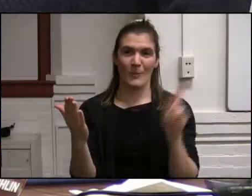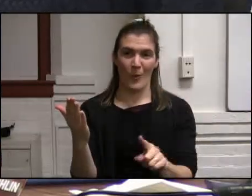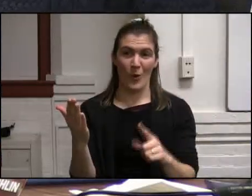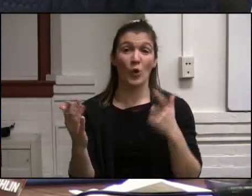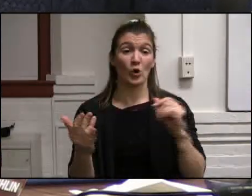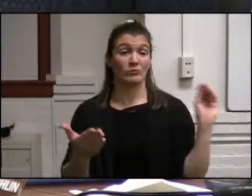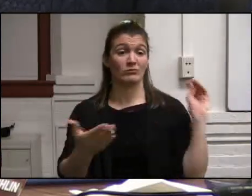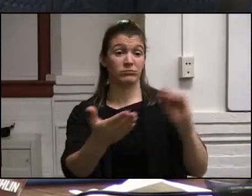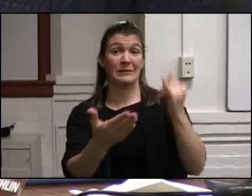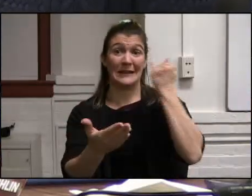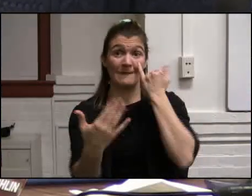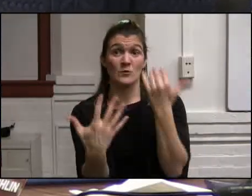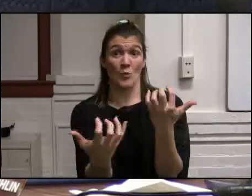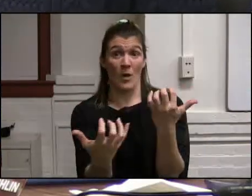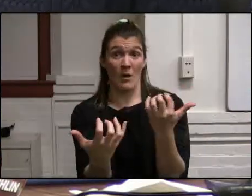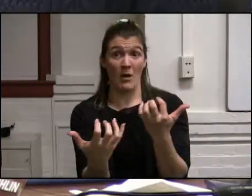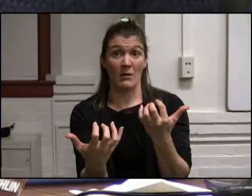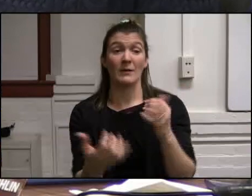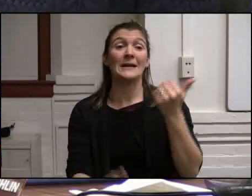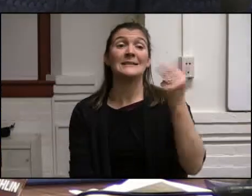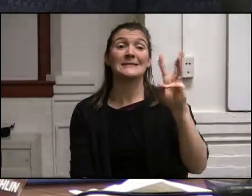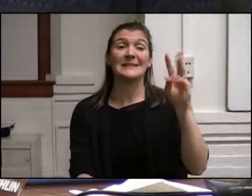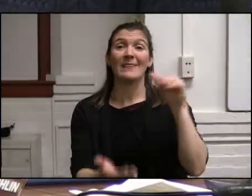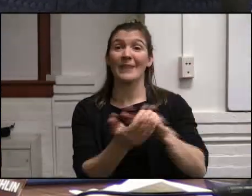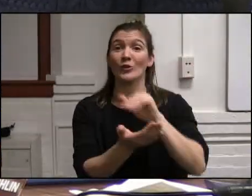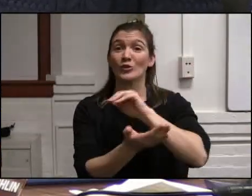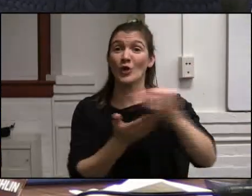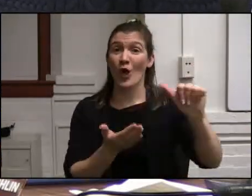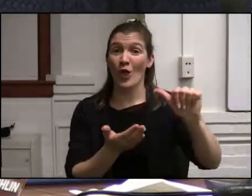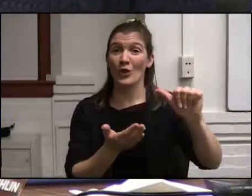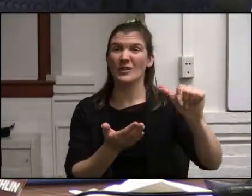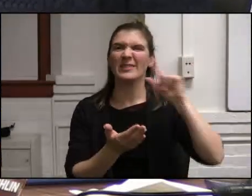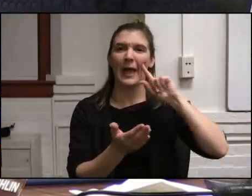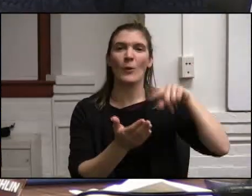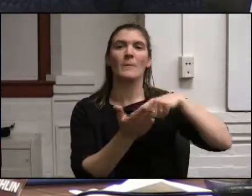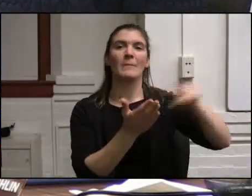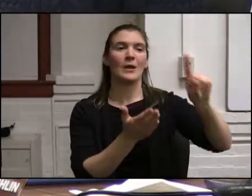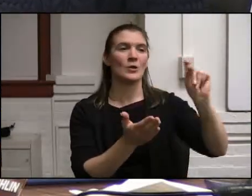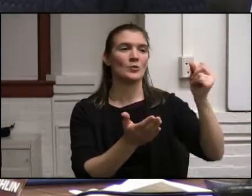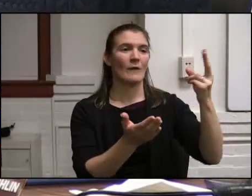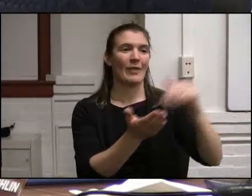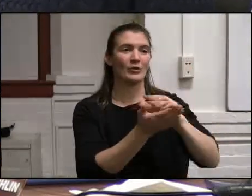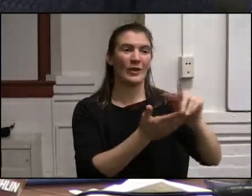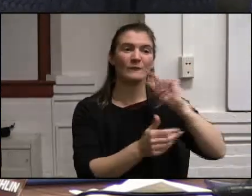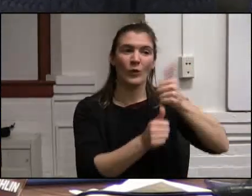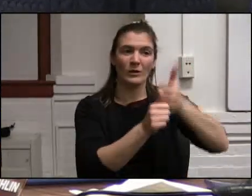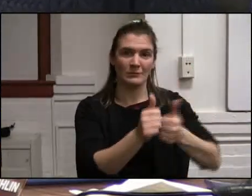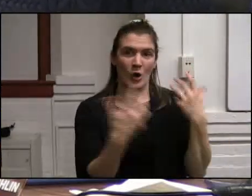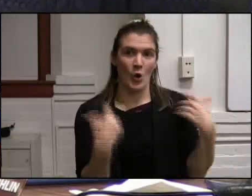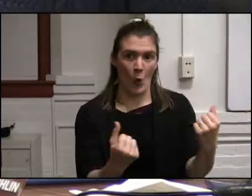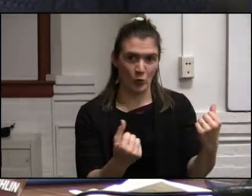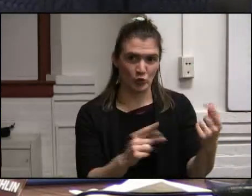add to the budget, if you approve this in January, $16,000 that would pay $12,000 to the recovery coaches and